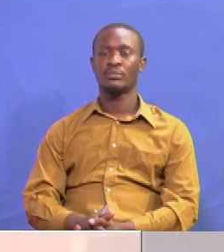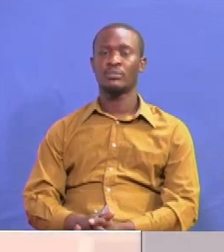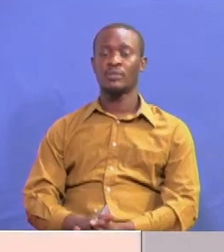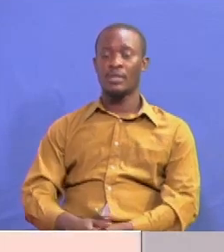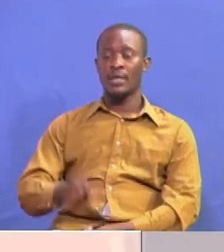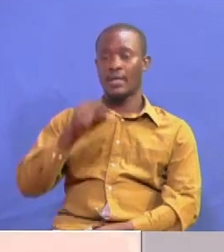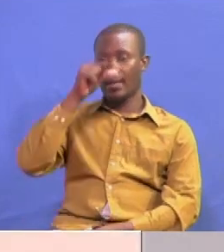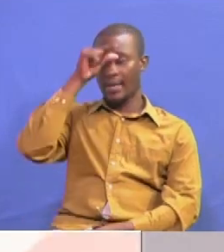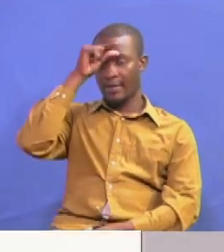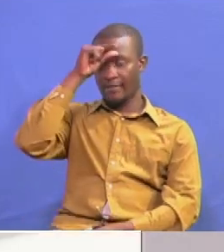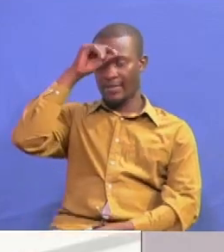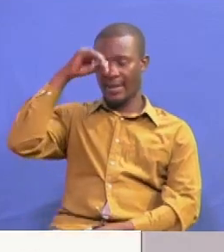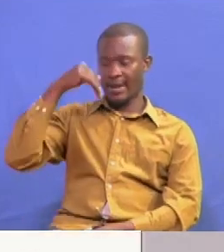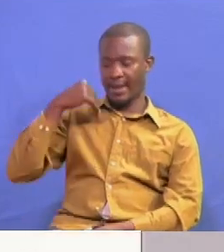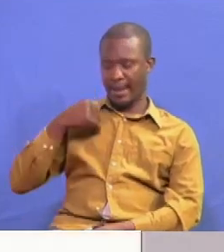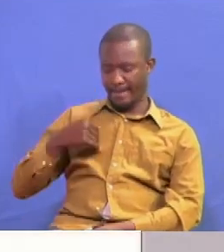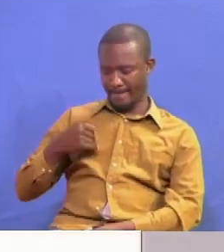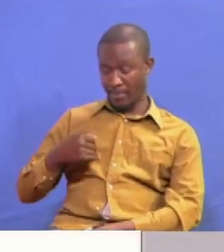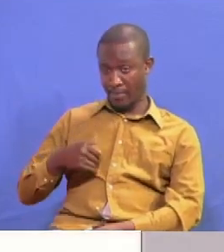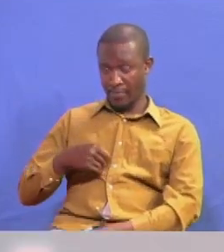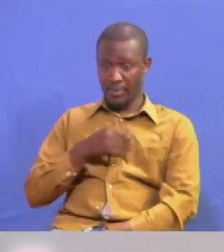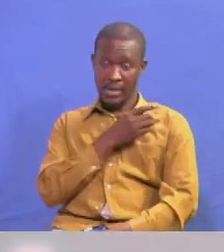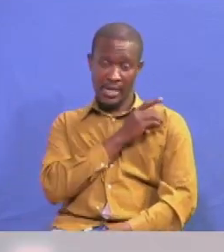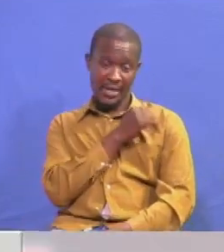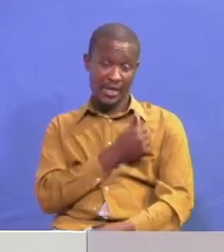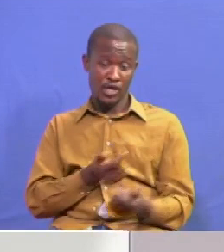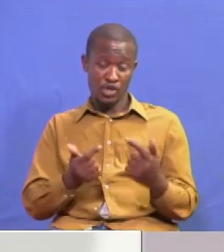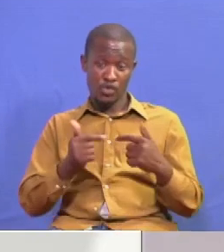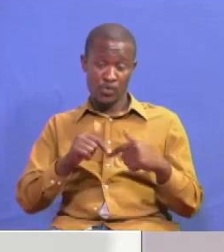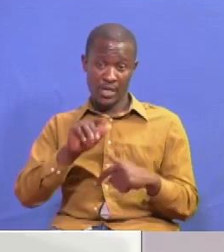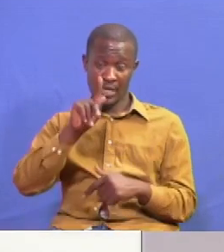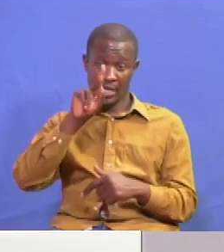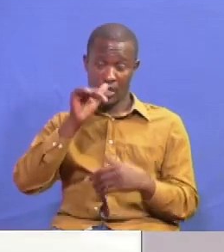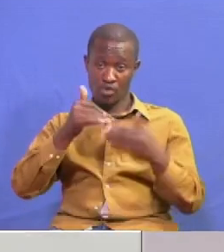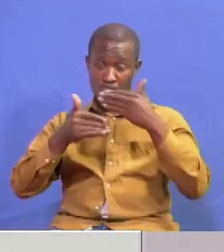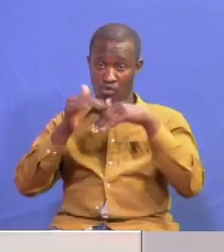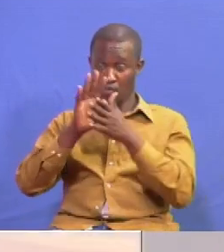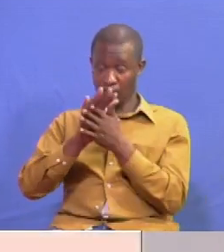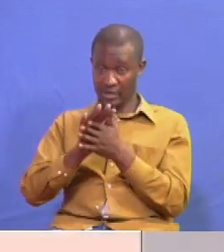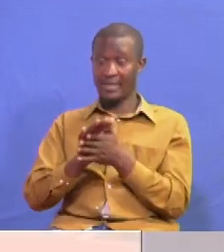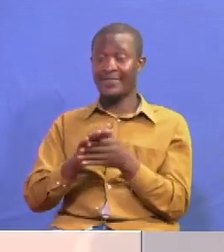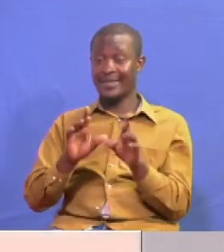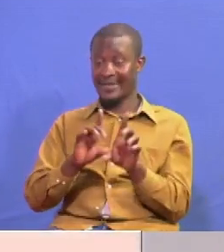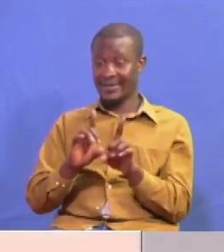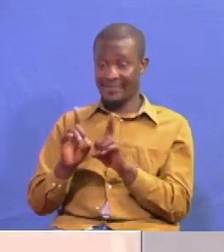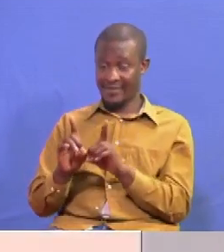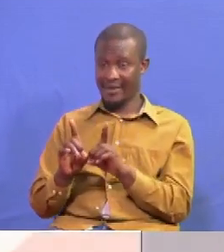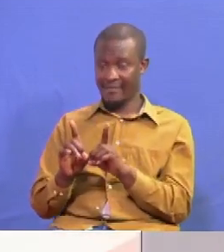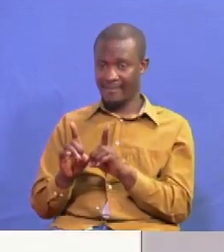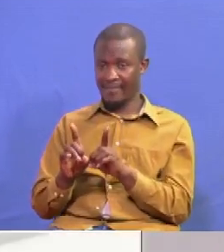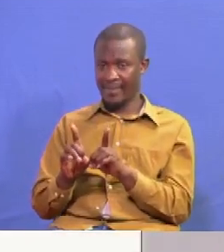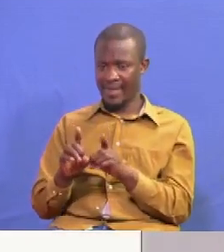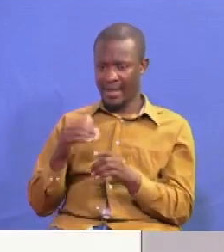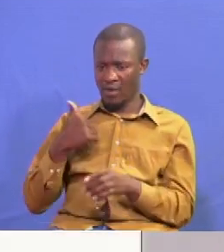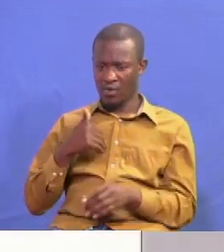Now, the government pathologist, Dr. Peter Ndegwa, today at Kenyatta University Funeral Home, conducted an autopsy